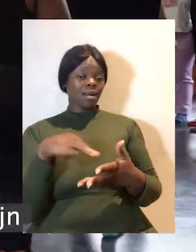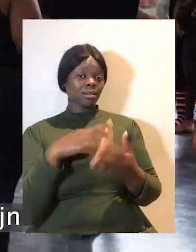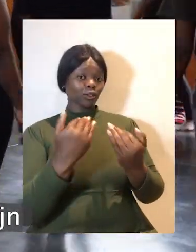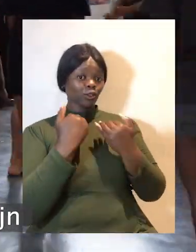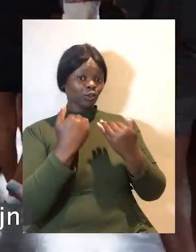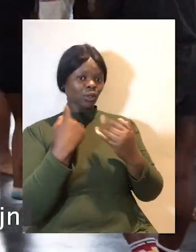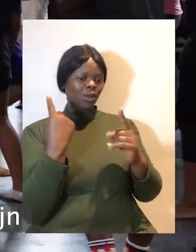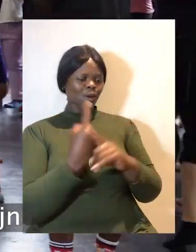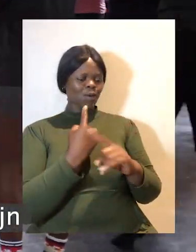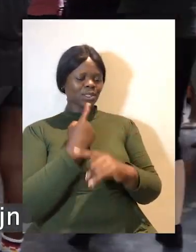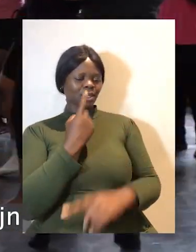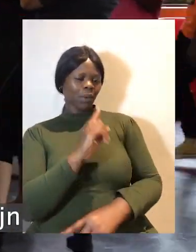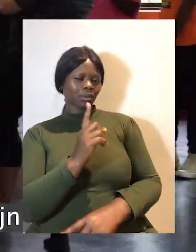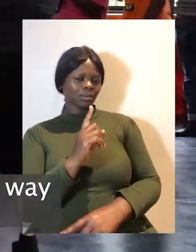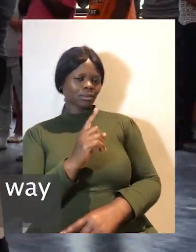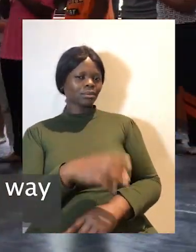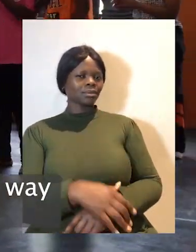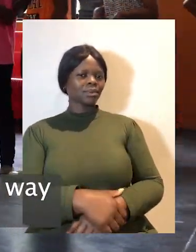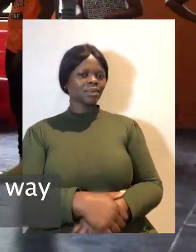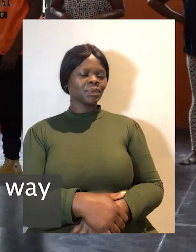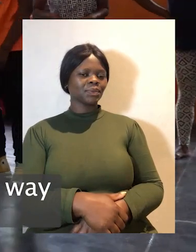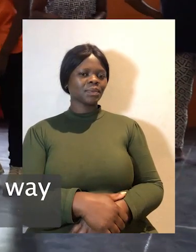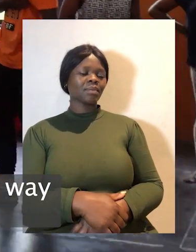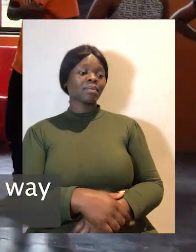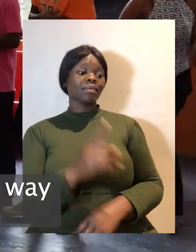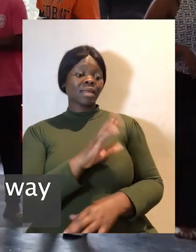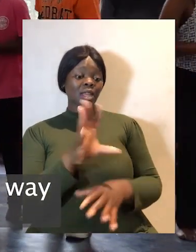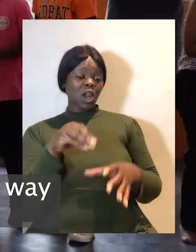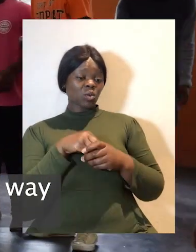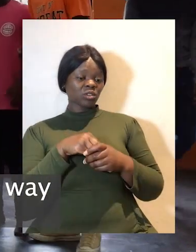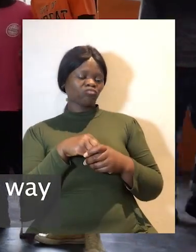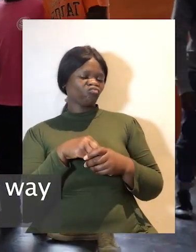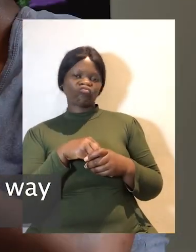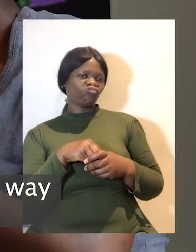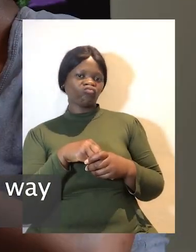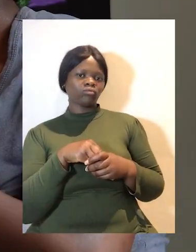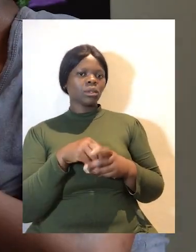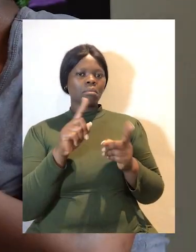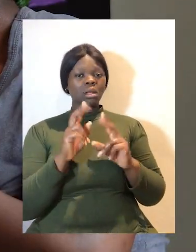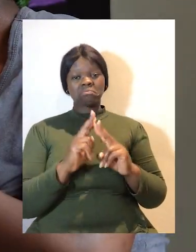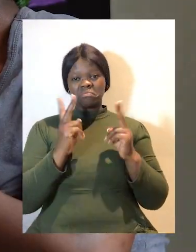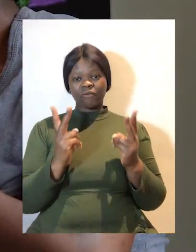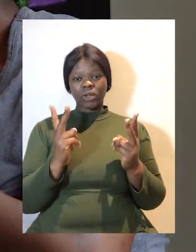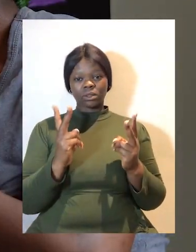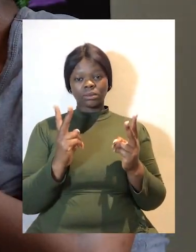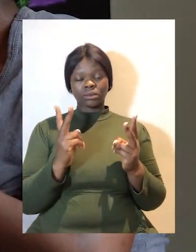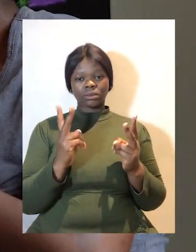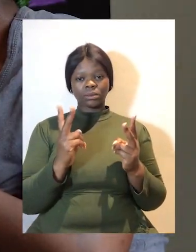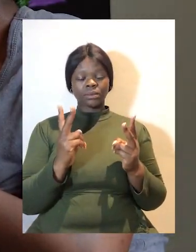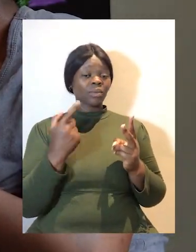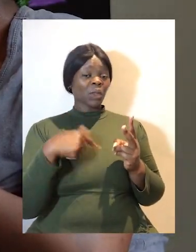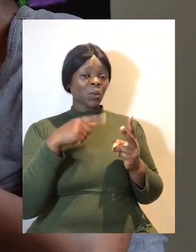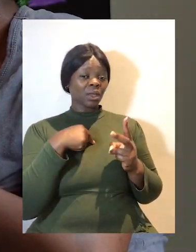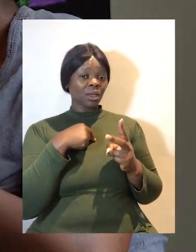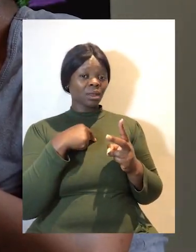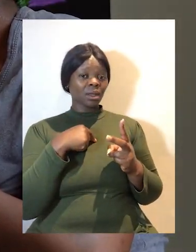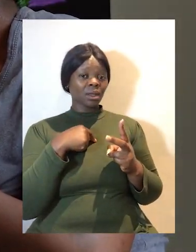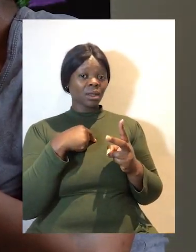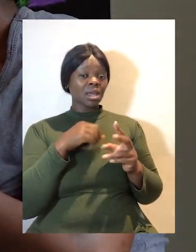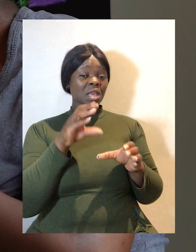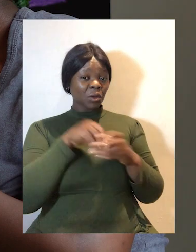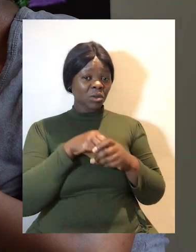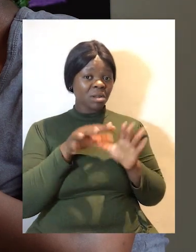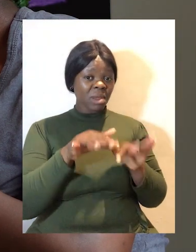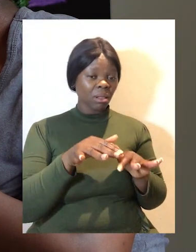choreographer always said, in your design, it's inclusion is not, like, we should watch it the other way around. So we should not include people, but we